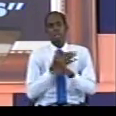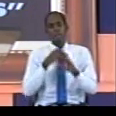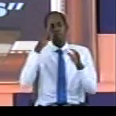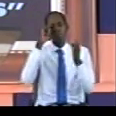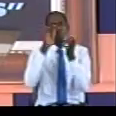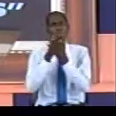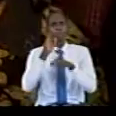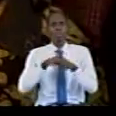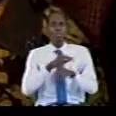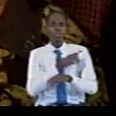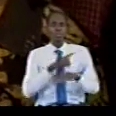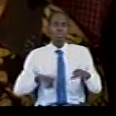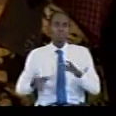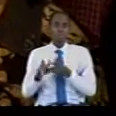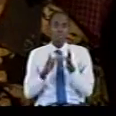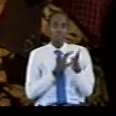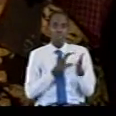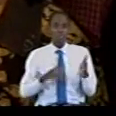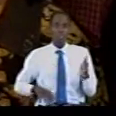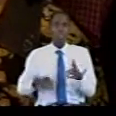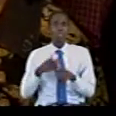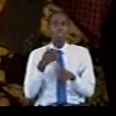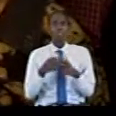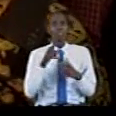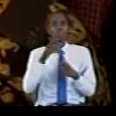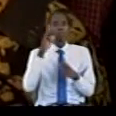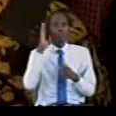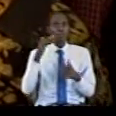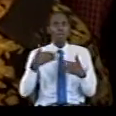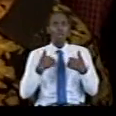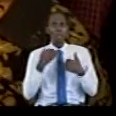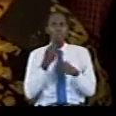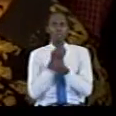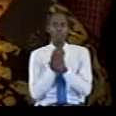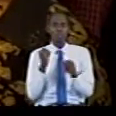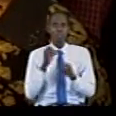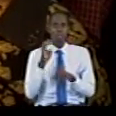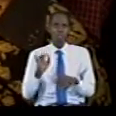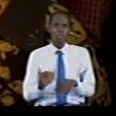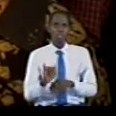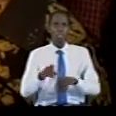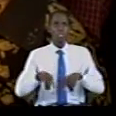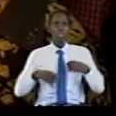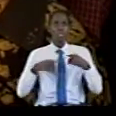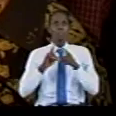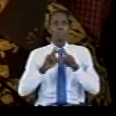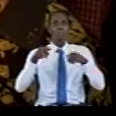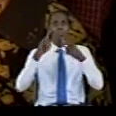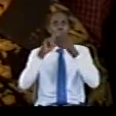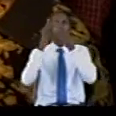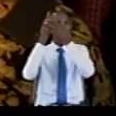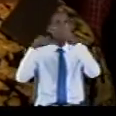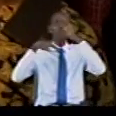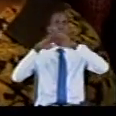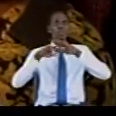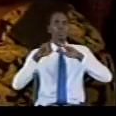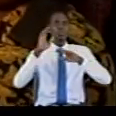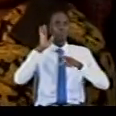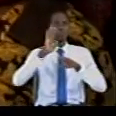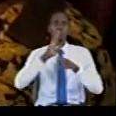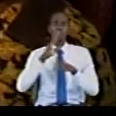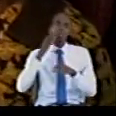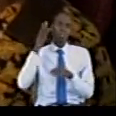Christ, they will have salvation. They'll have eternal life. And as they're going to heaven, they'll follow you to heaven in Jesus'